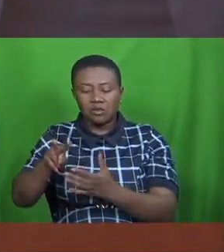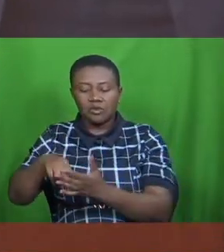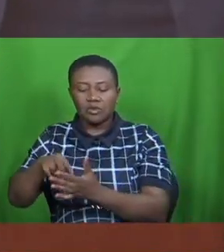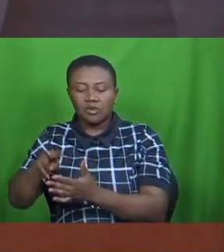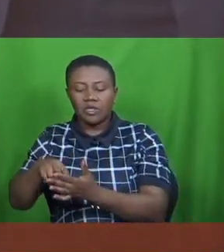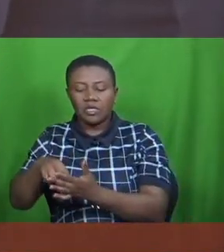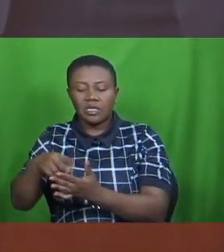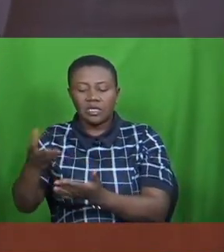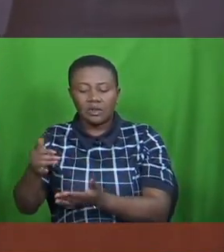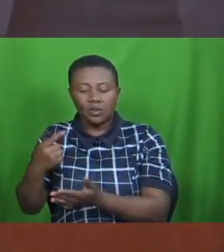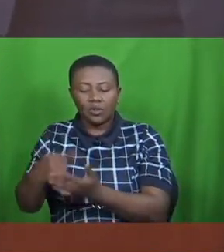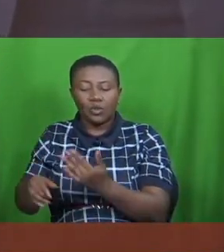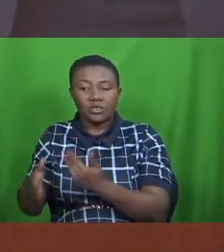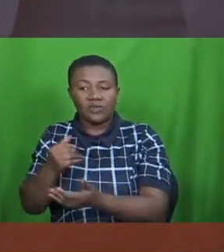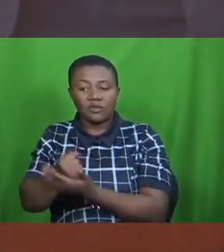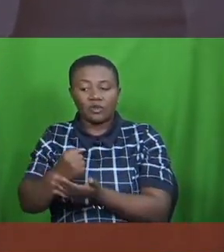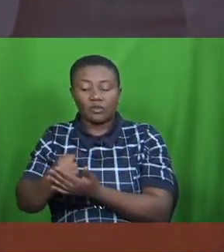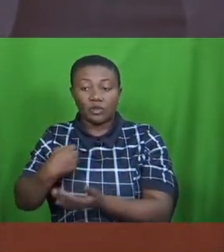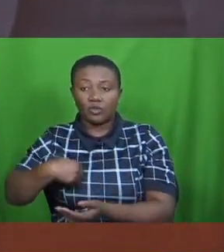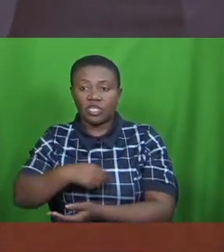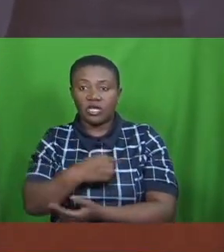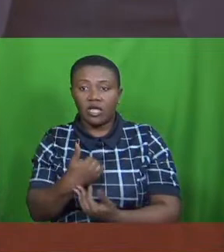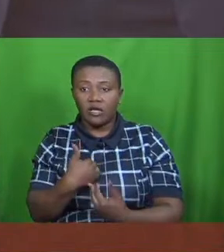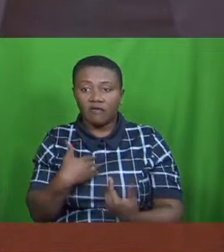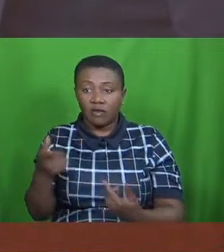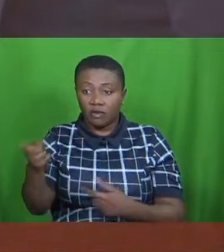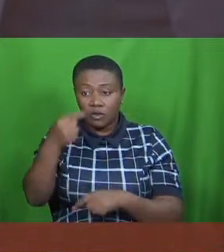I hope I'm correct.